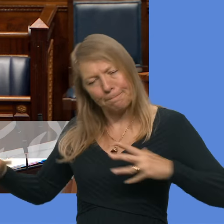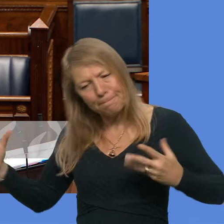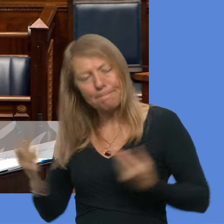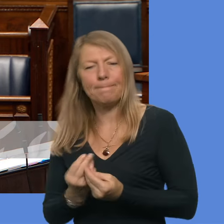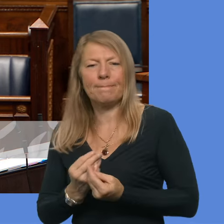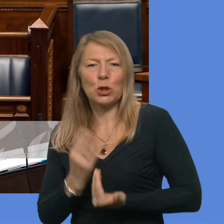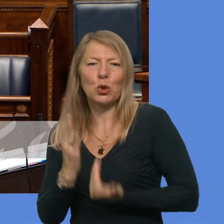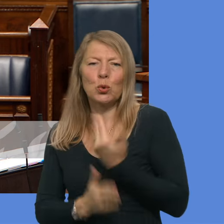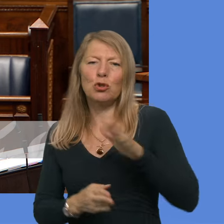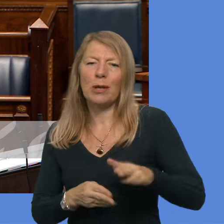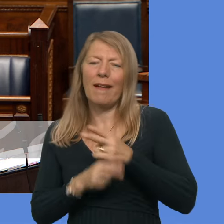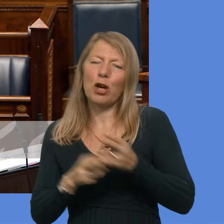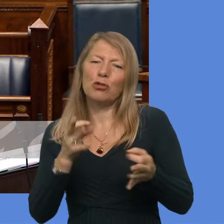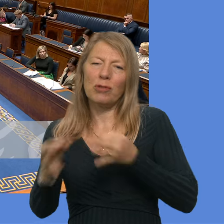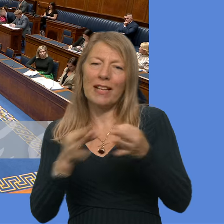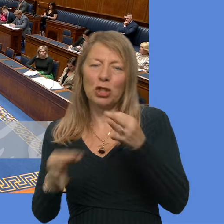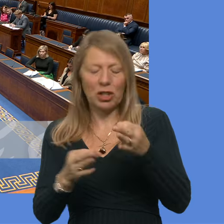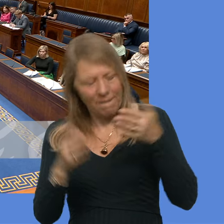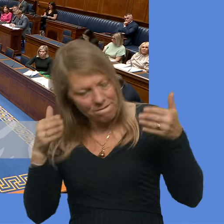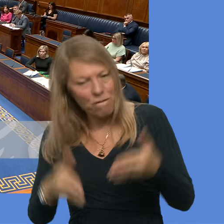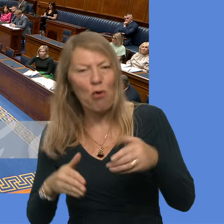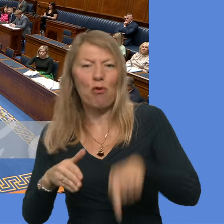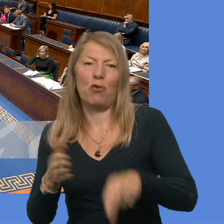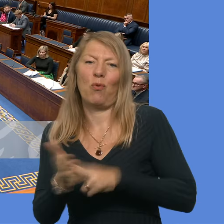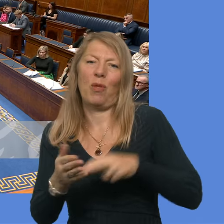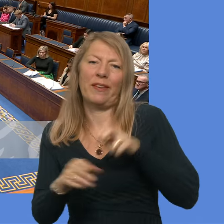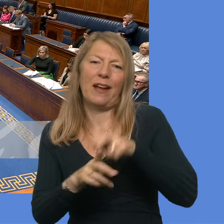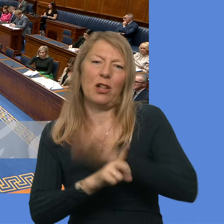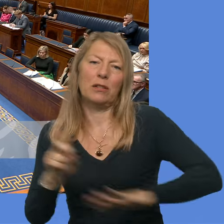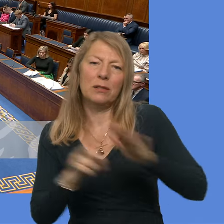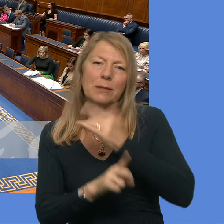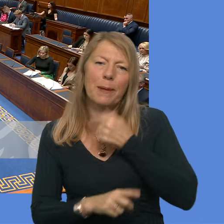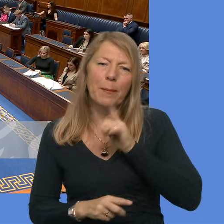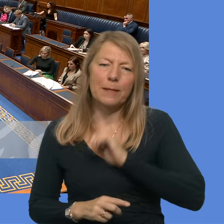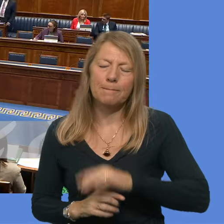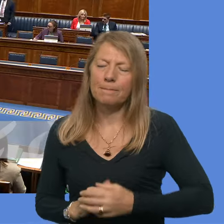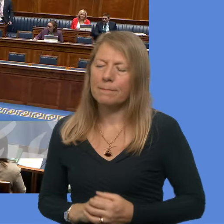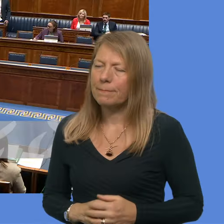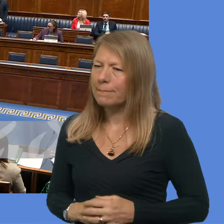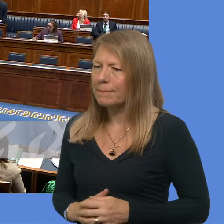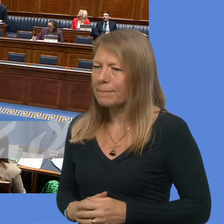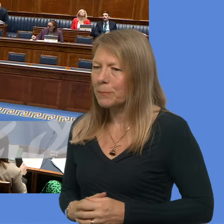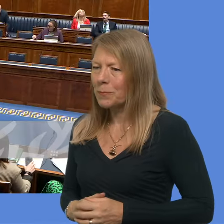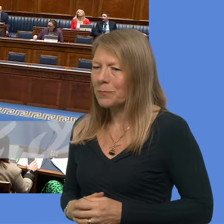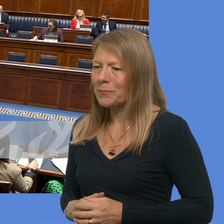the particular needs of here. All right, Harvey. Thank you, Mr. Speaker. Question 11.